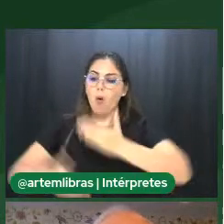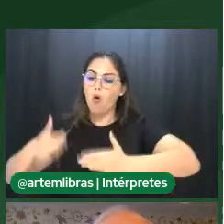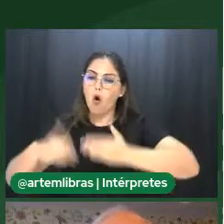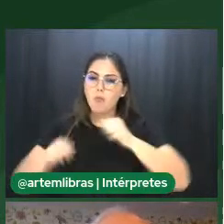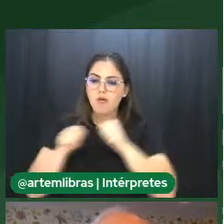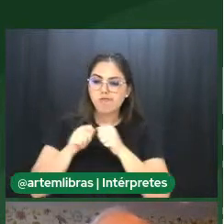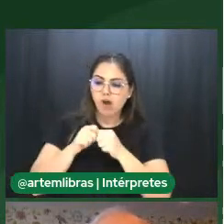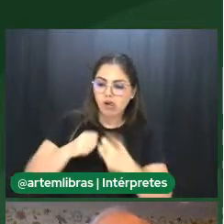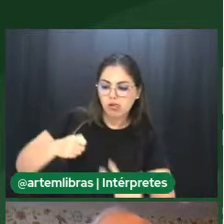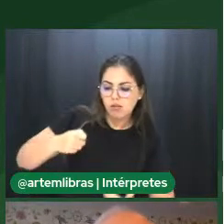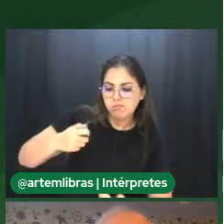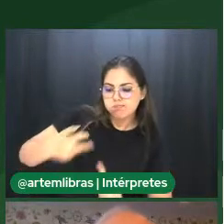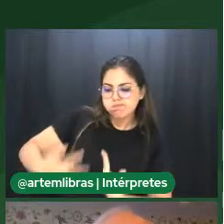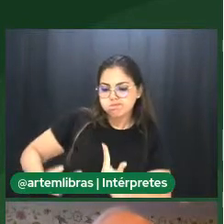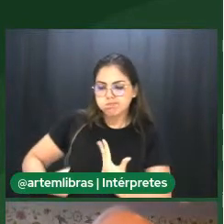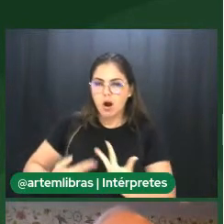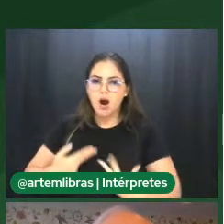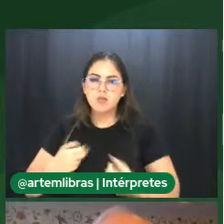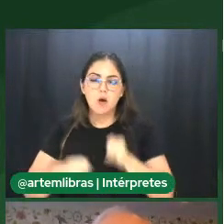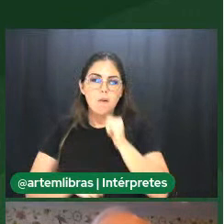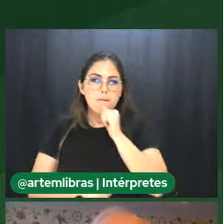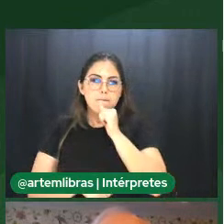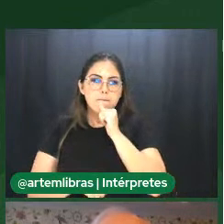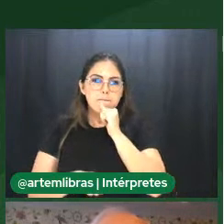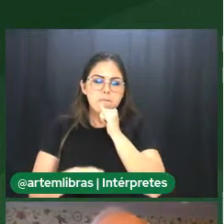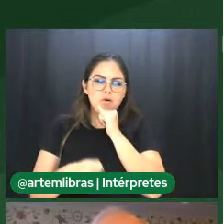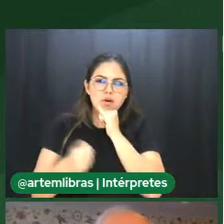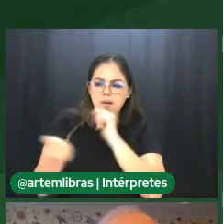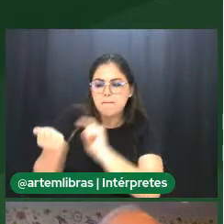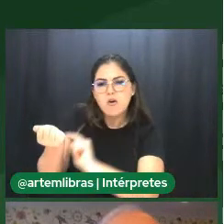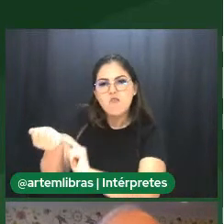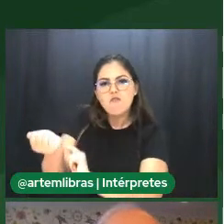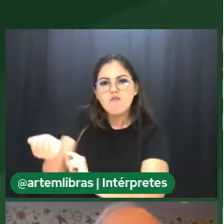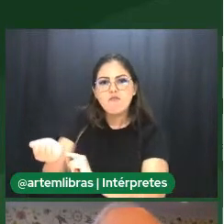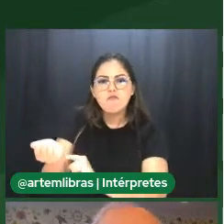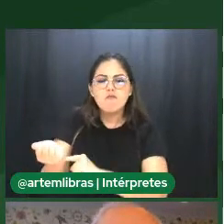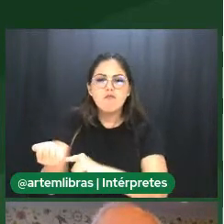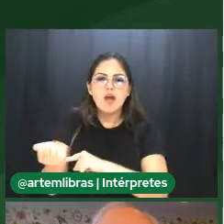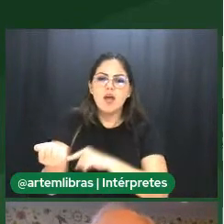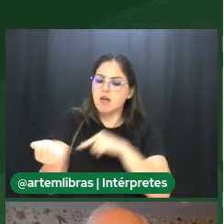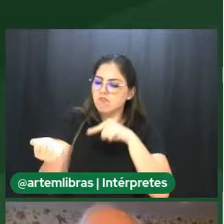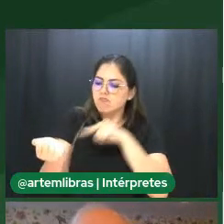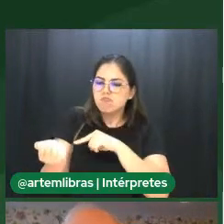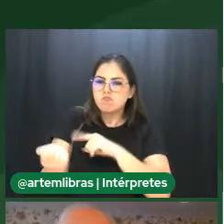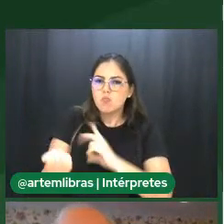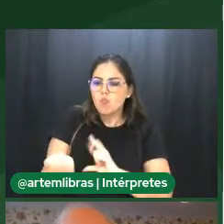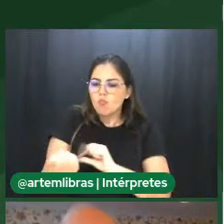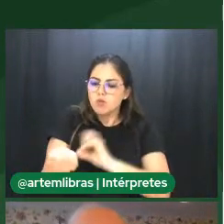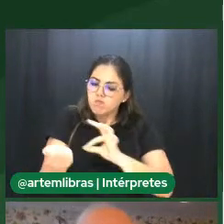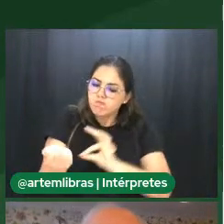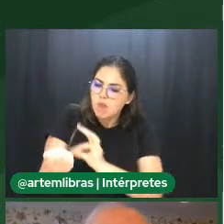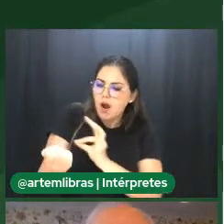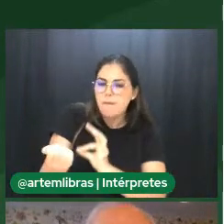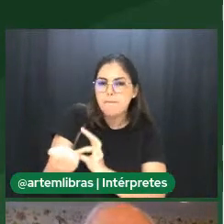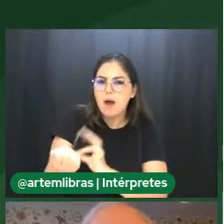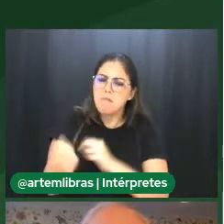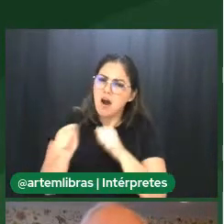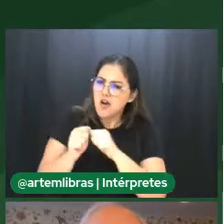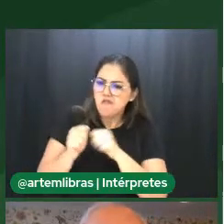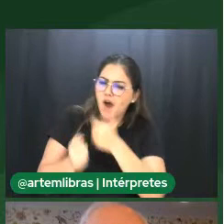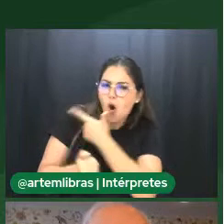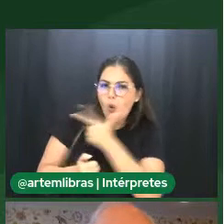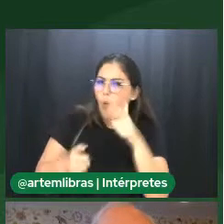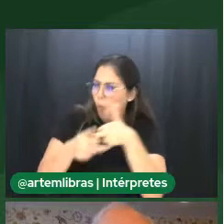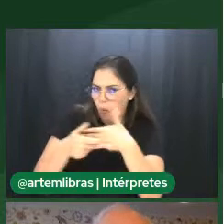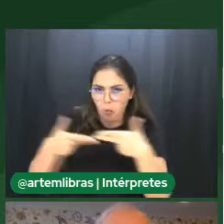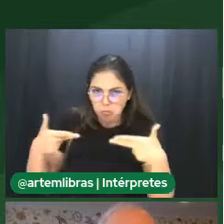body and can make precise changes and cuts and do the things the surgeon needs to do